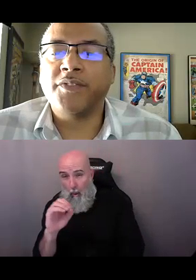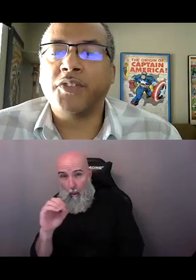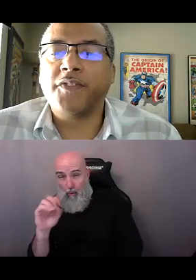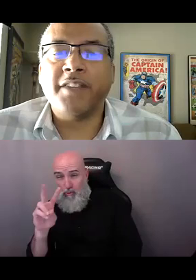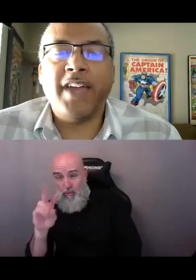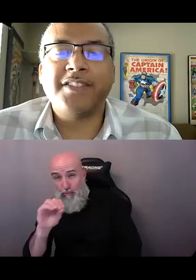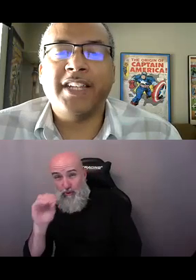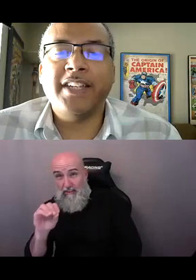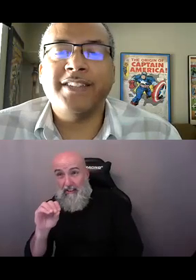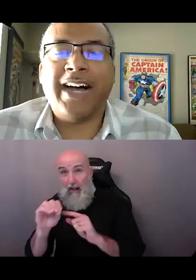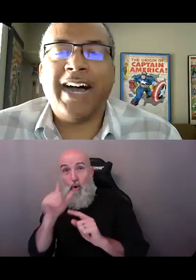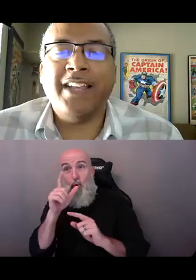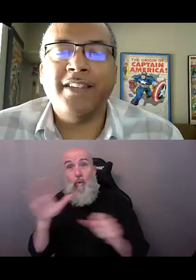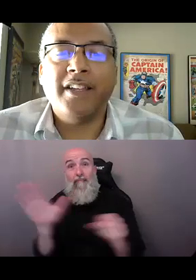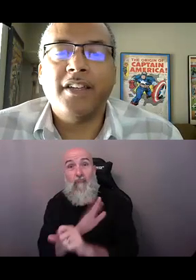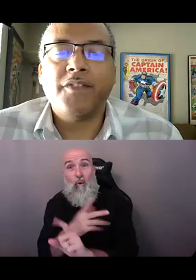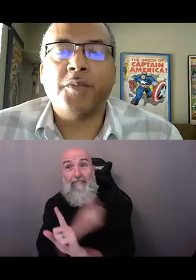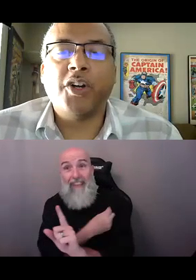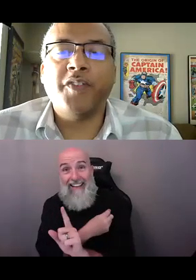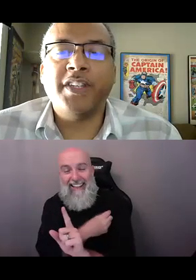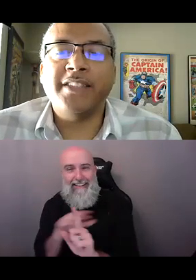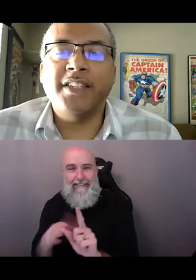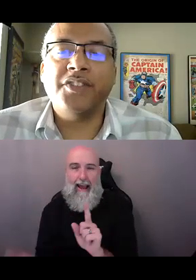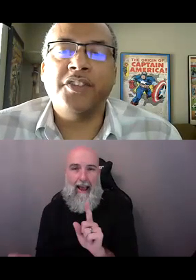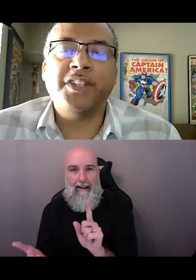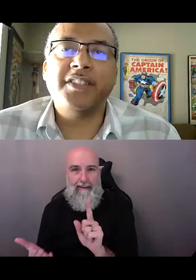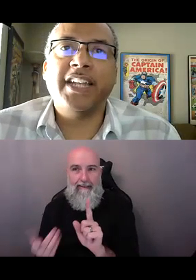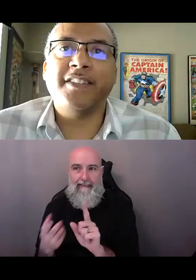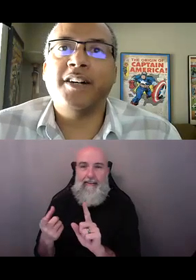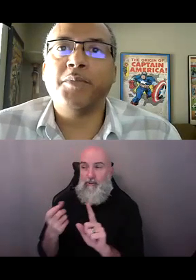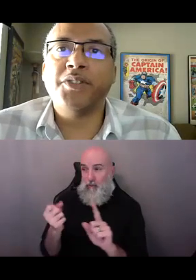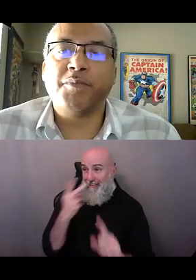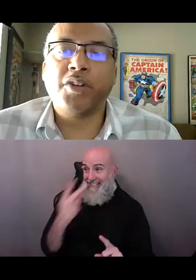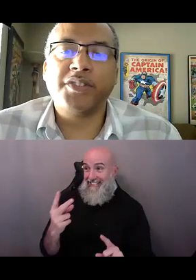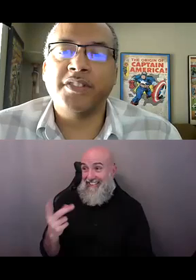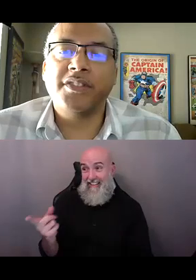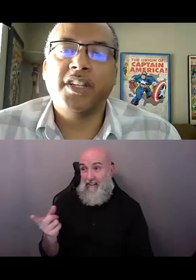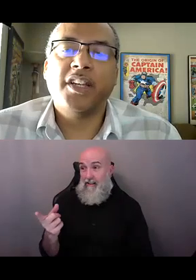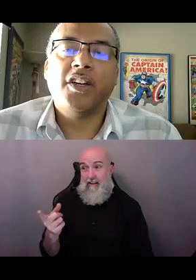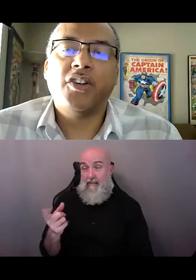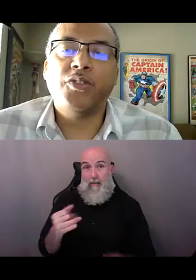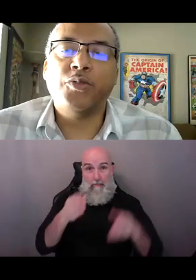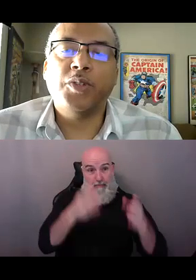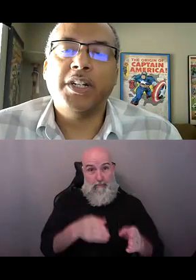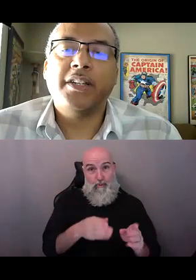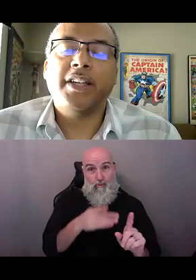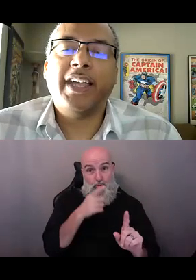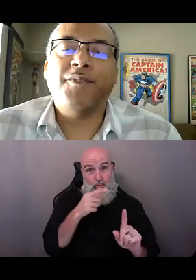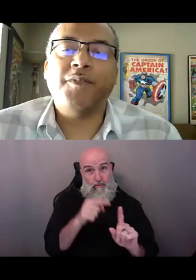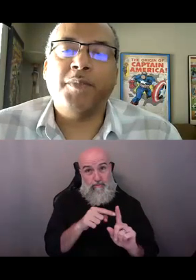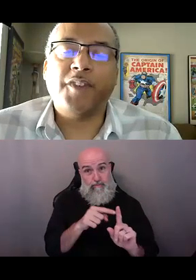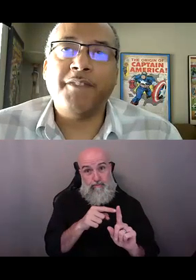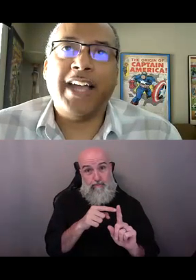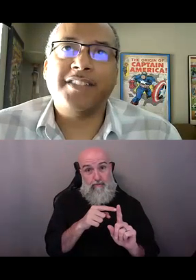0.001% of those fully vaccinated had died from COVID-19. So you can see that the numbers of persons who